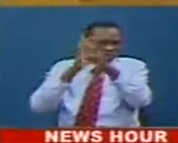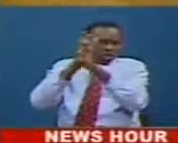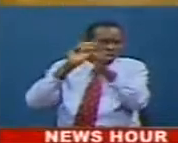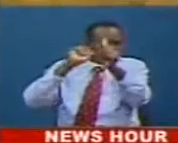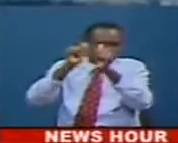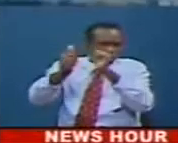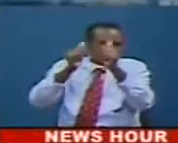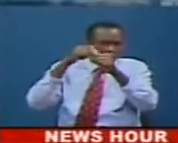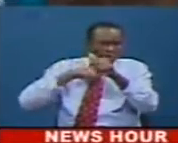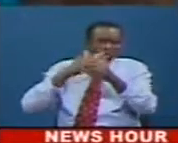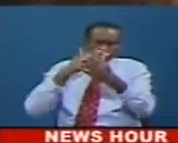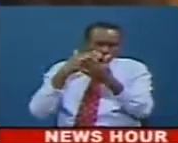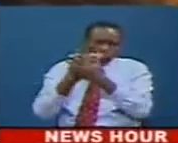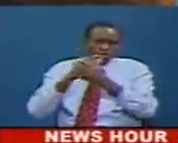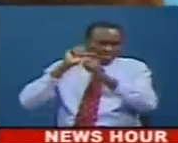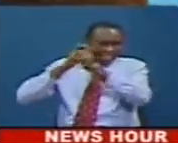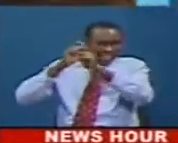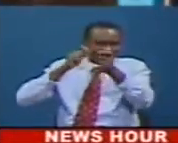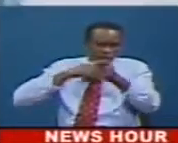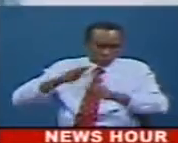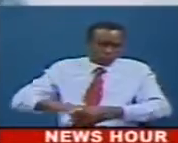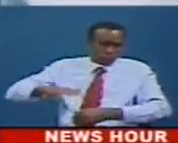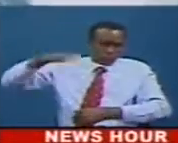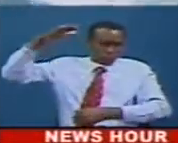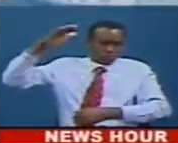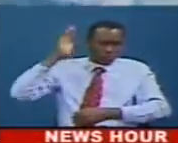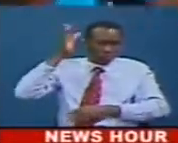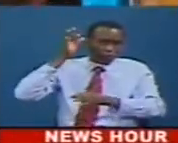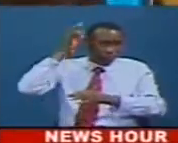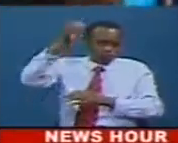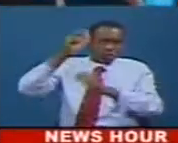Many believe Ghana can look forward to a brighter future in